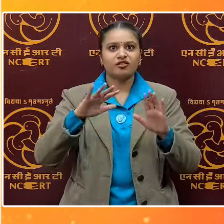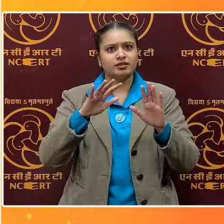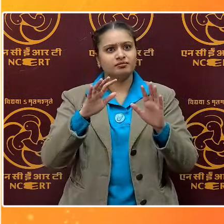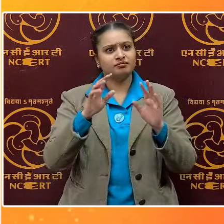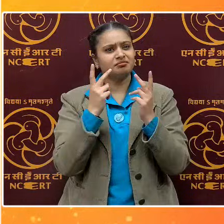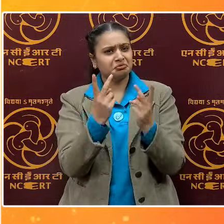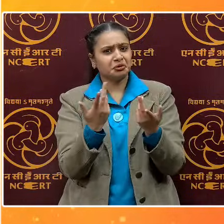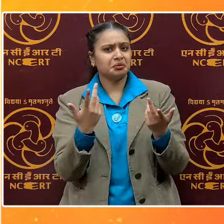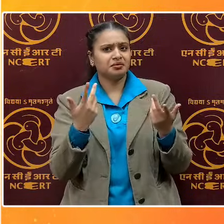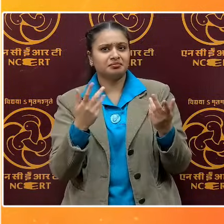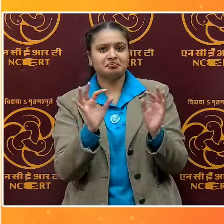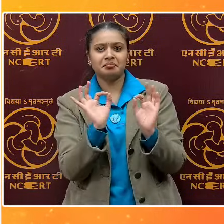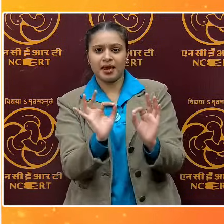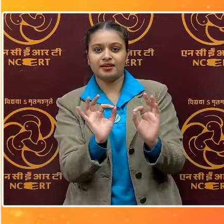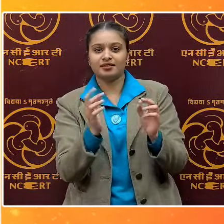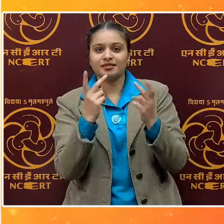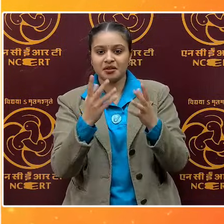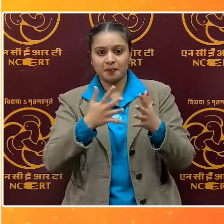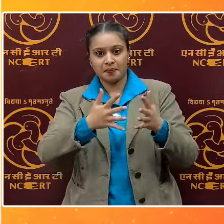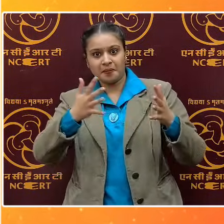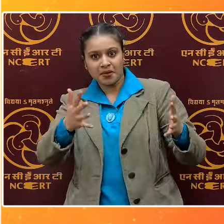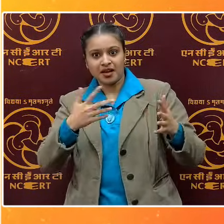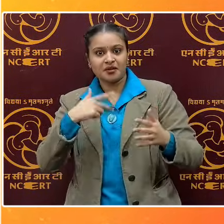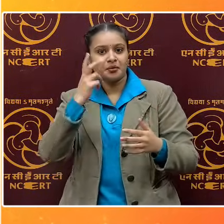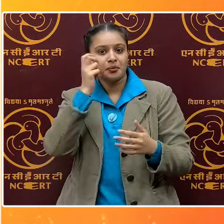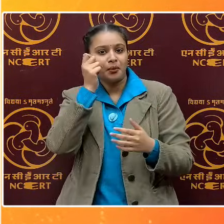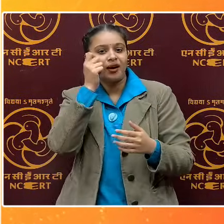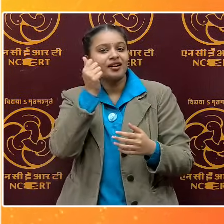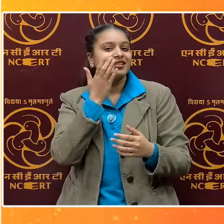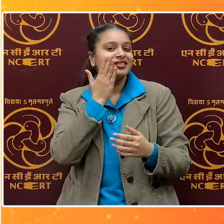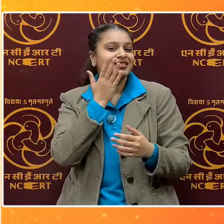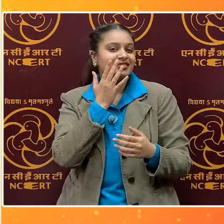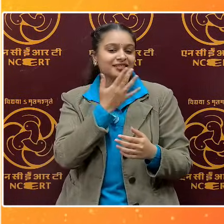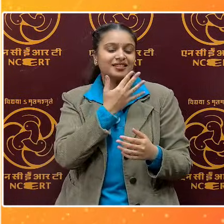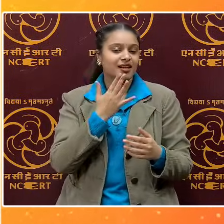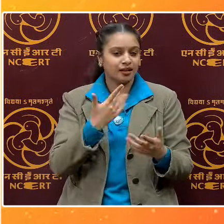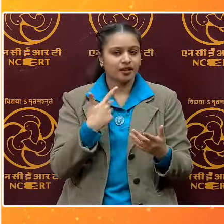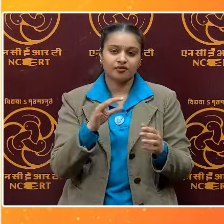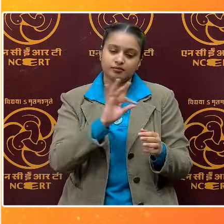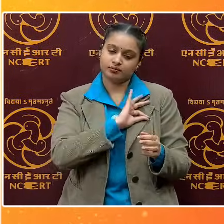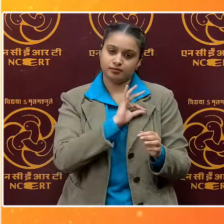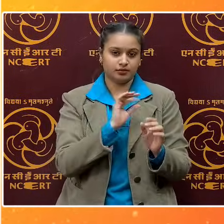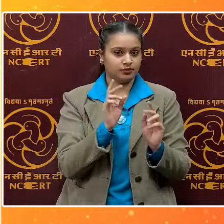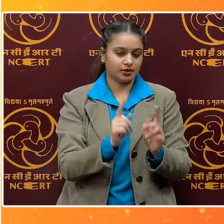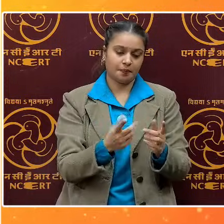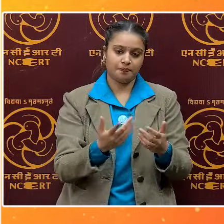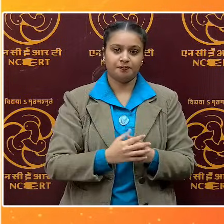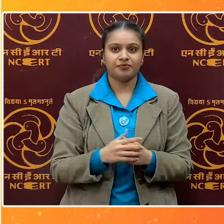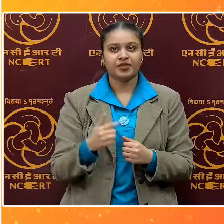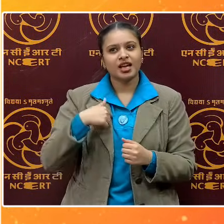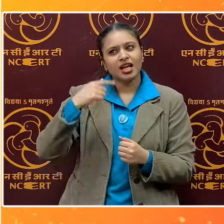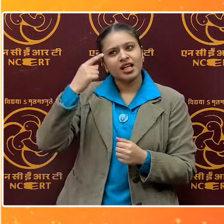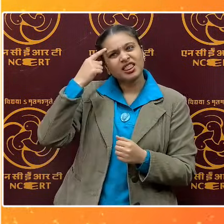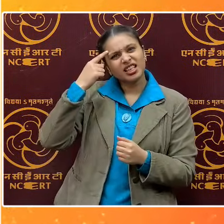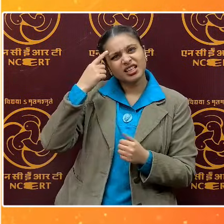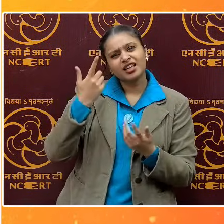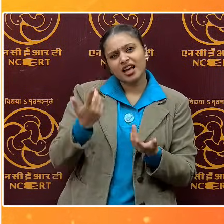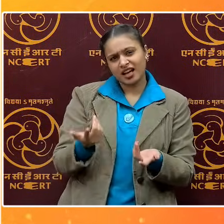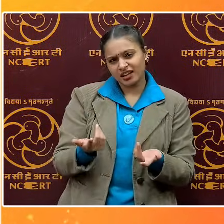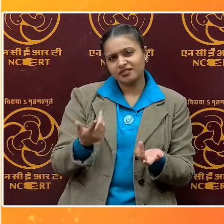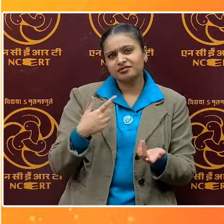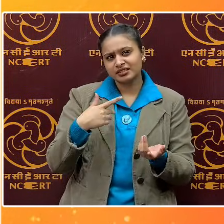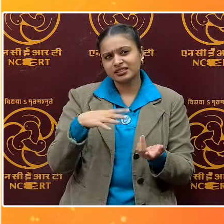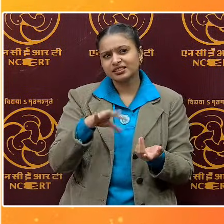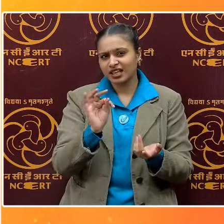very vibrant and big orange color. So I would love to have that. I will have to think through because first of all I have to